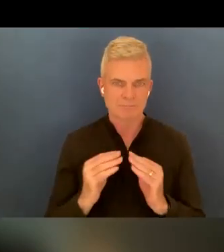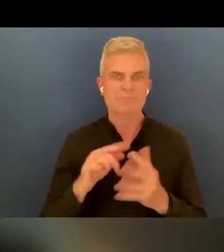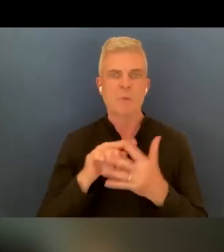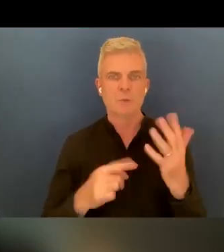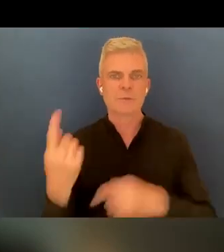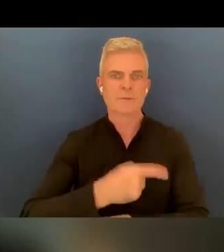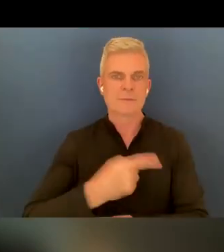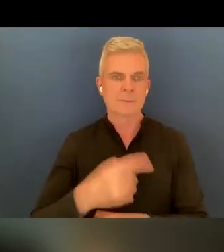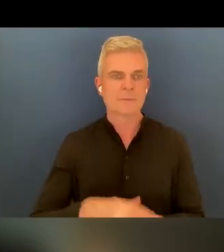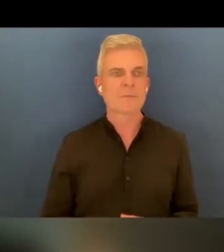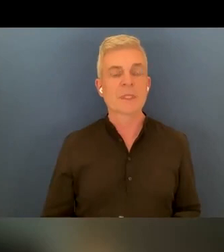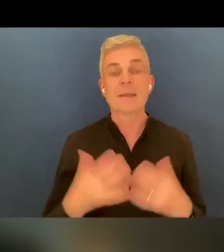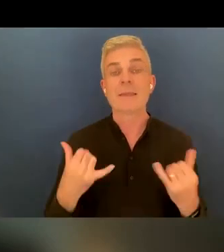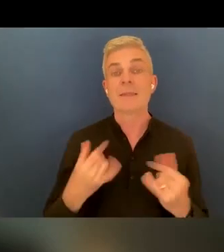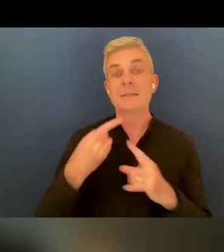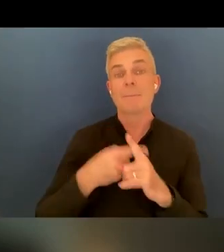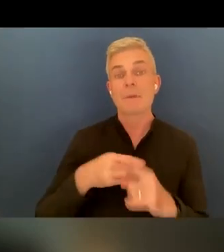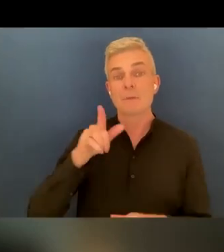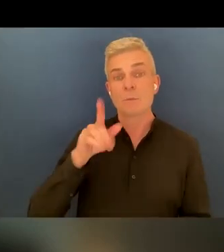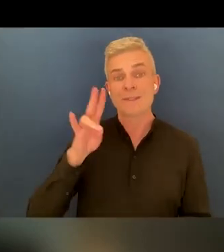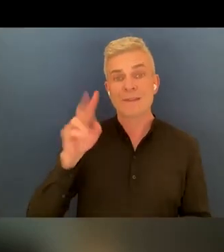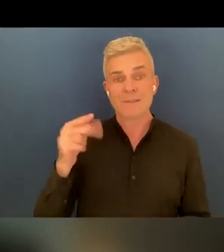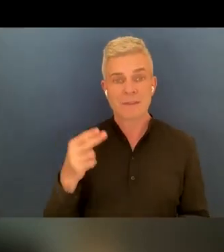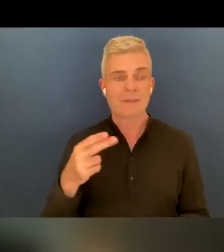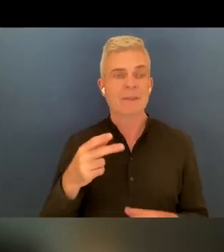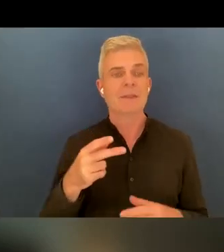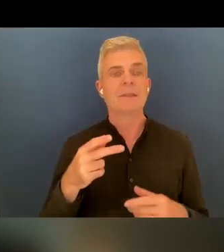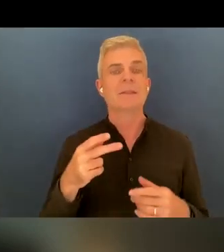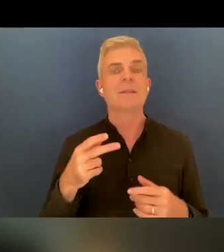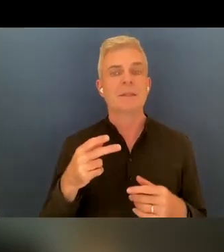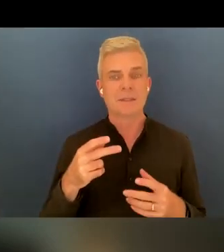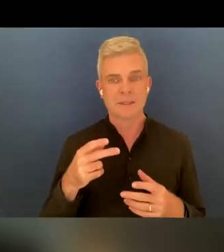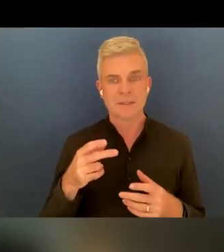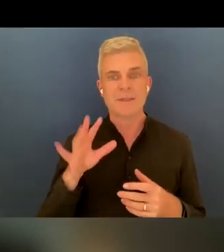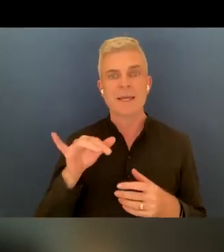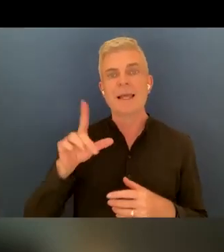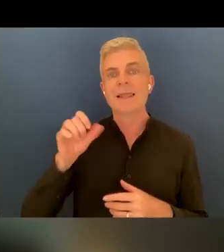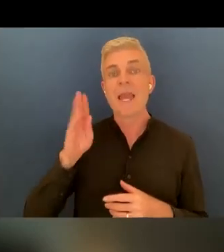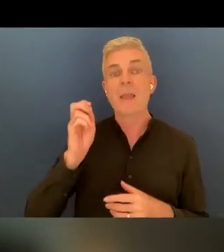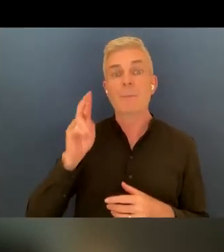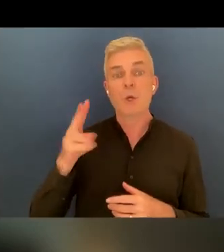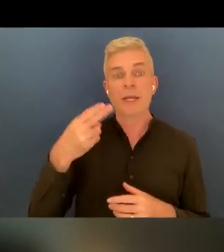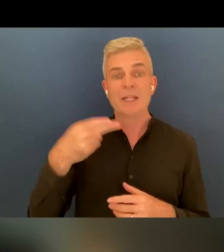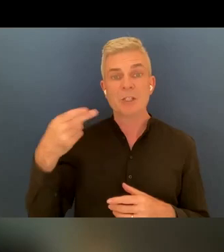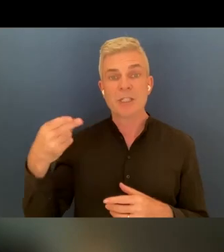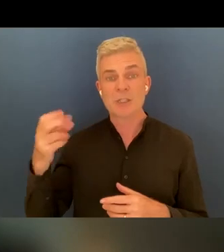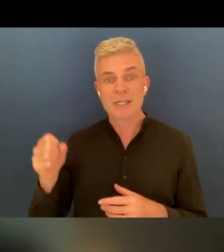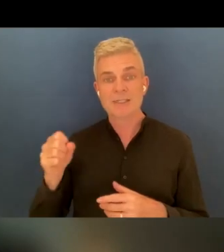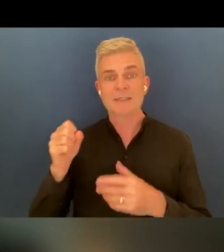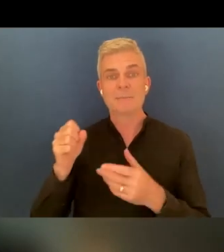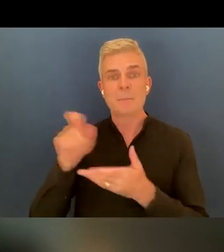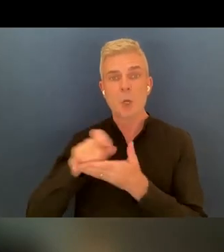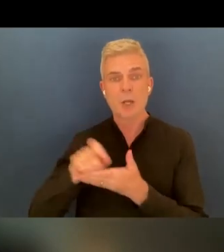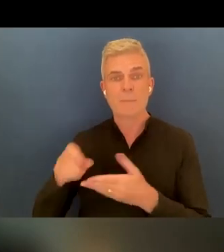the 27th of this month, we'll go back quickly. 27th of this month is the Labor HHS markup in the subcommittee